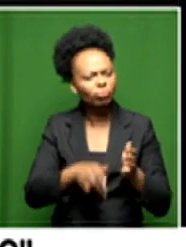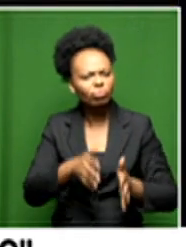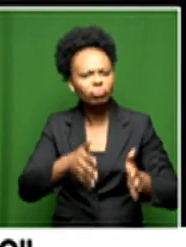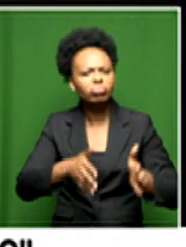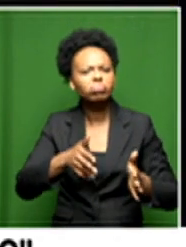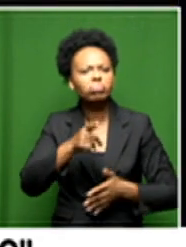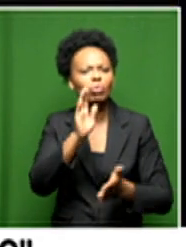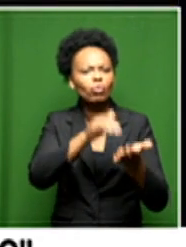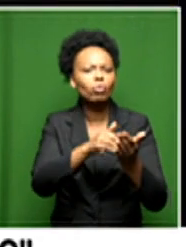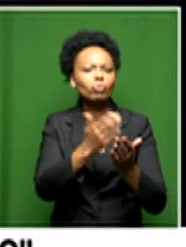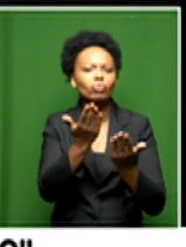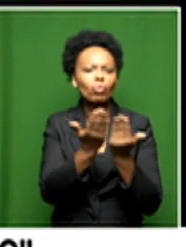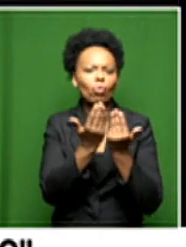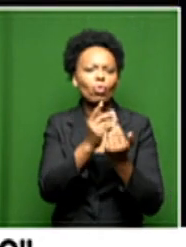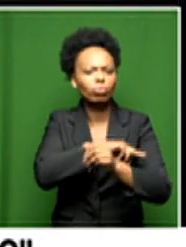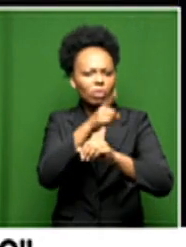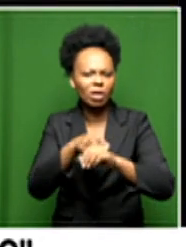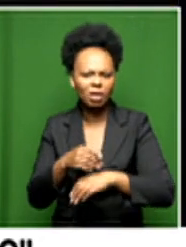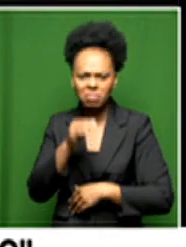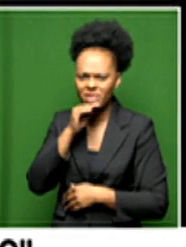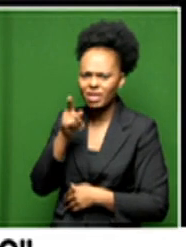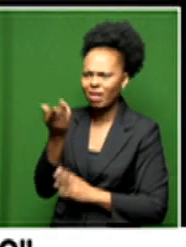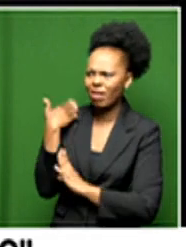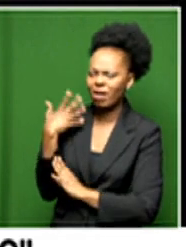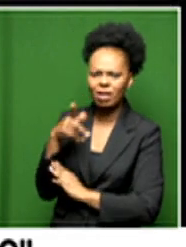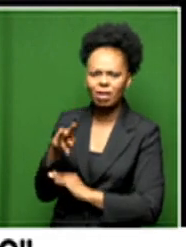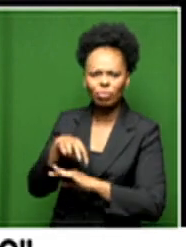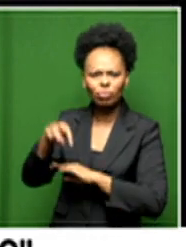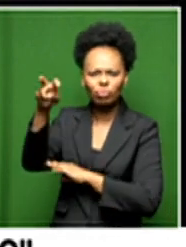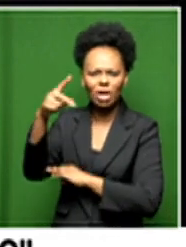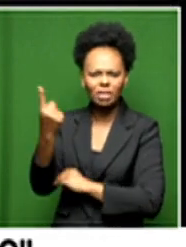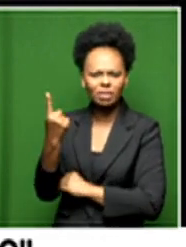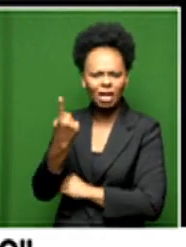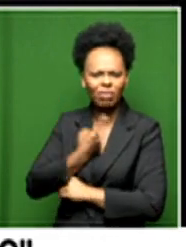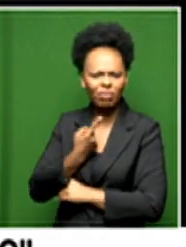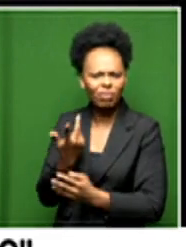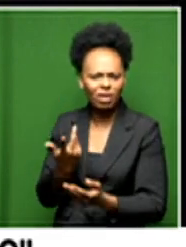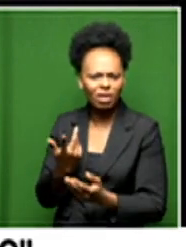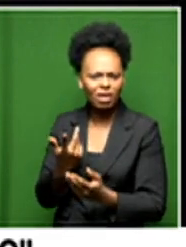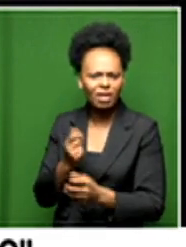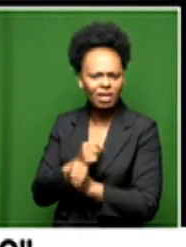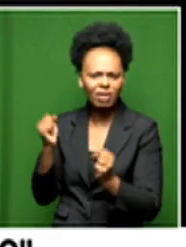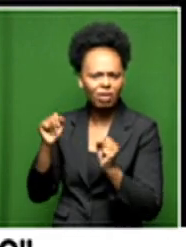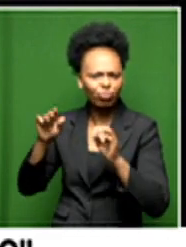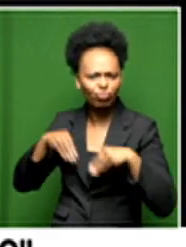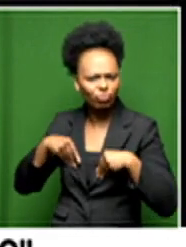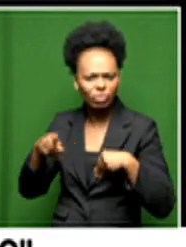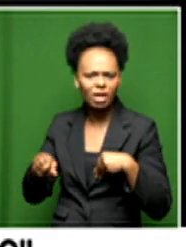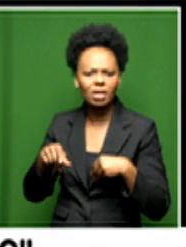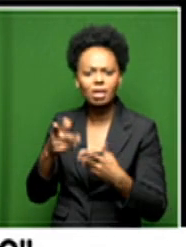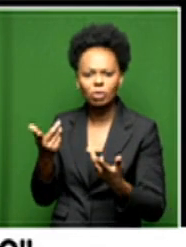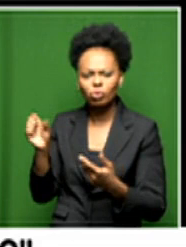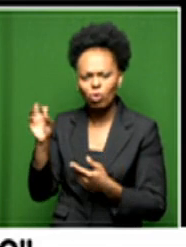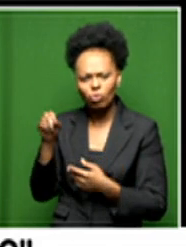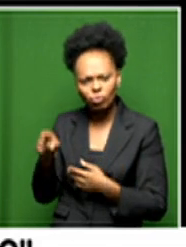years ago, Shubnum, you were not even allowed to travel by yourself, to now being a globetrotter and a social media sensation from sharing your